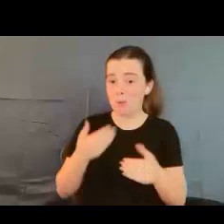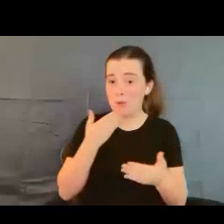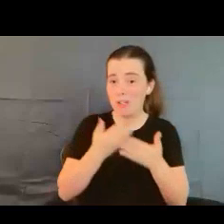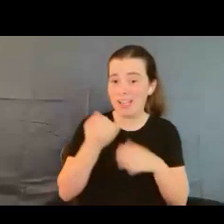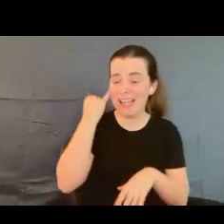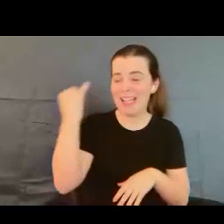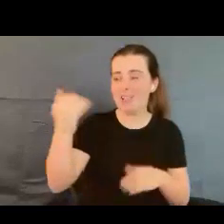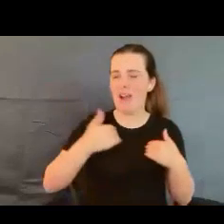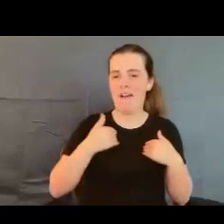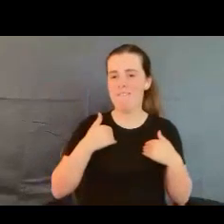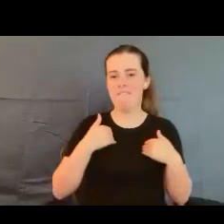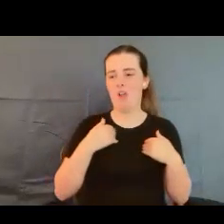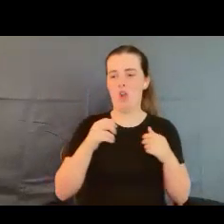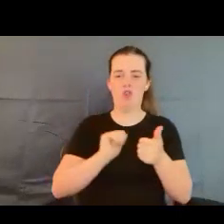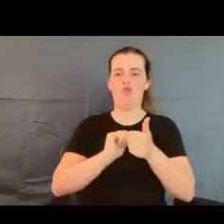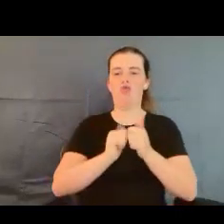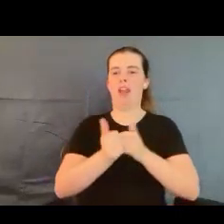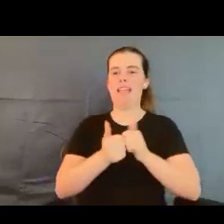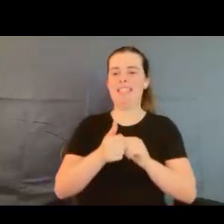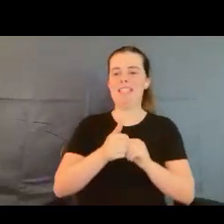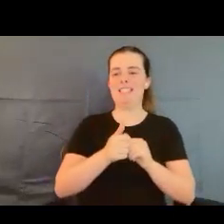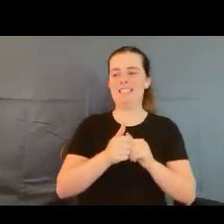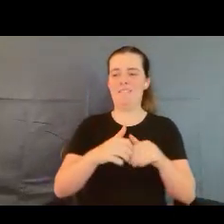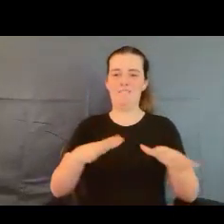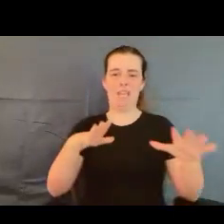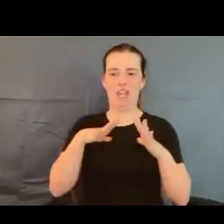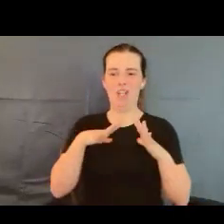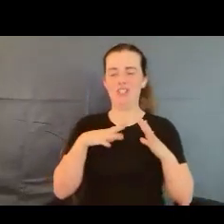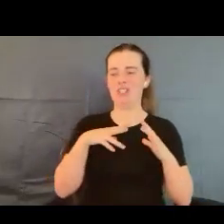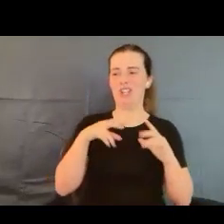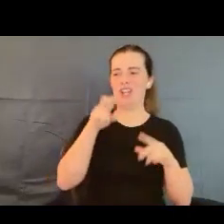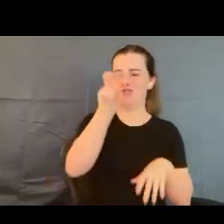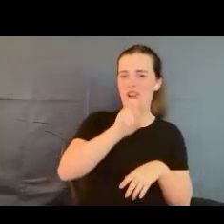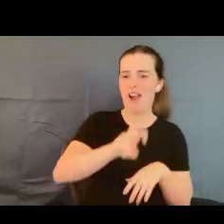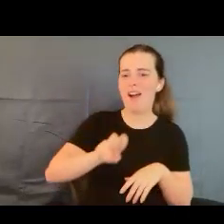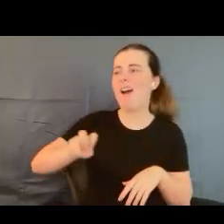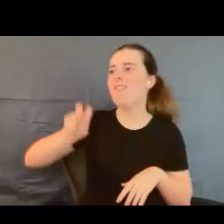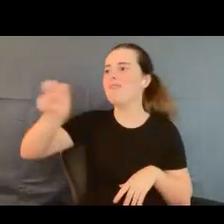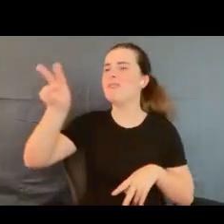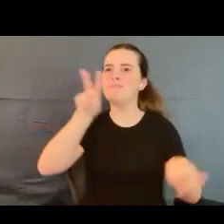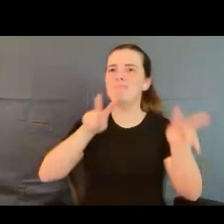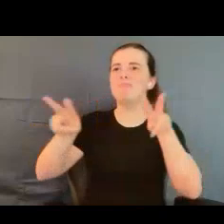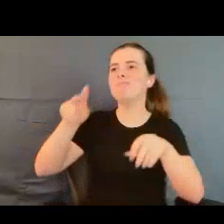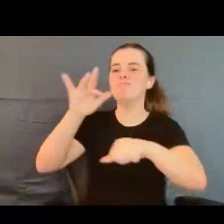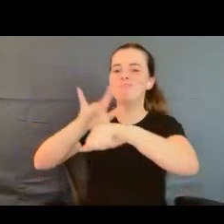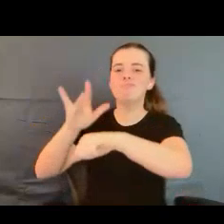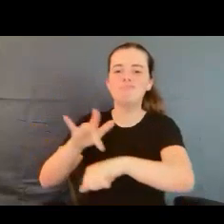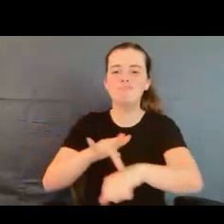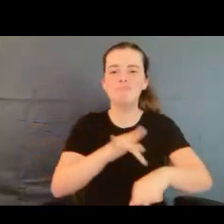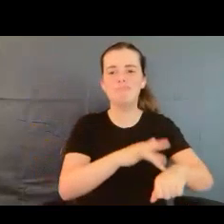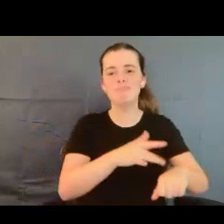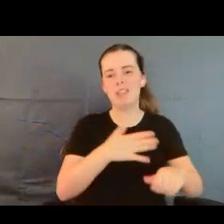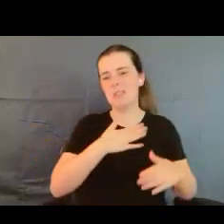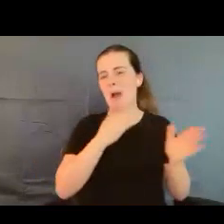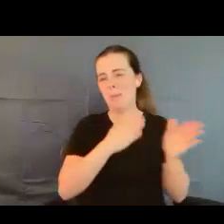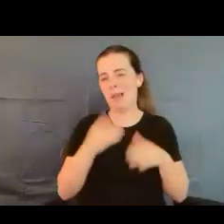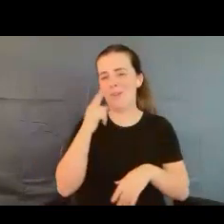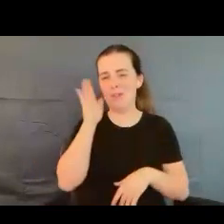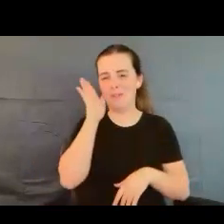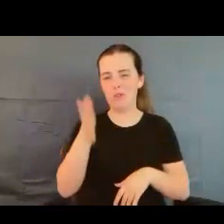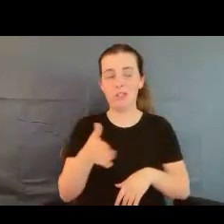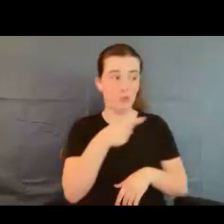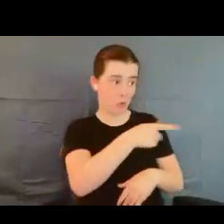run and then enjoy being there for the rest of the time. That's kind of what I'm eyeing now for doing in the future for some of these races. Sarah, do you have a favorite? I feel like you would